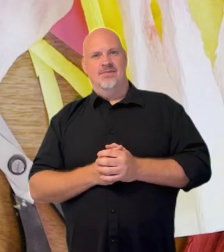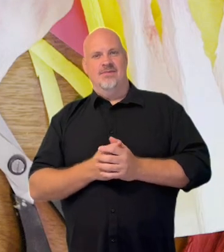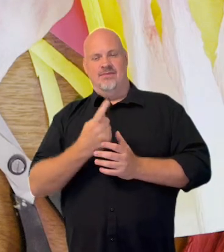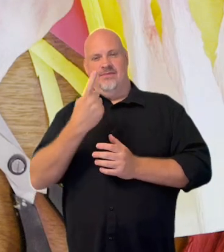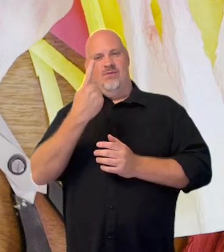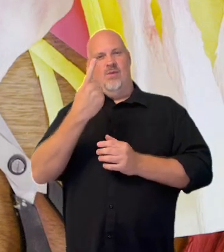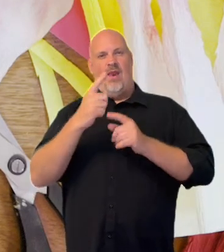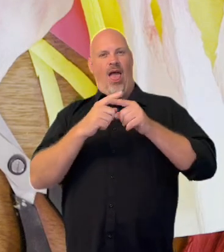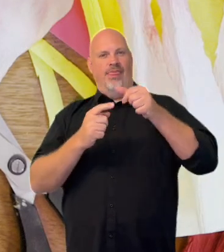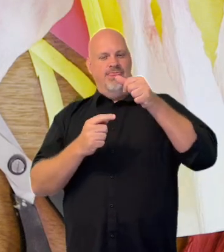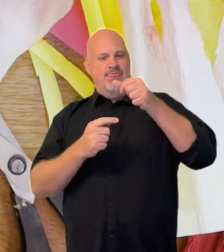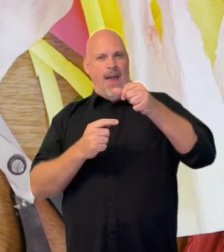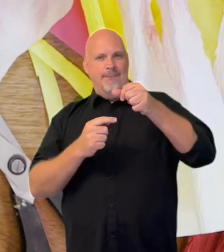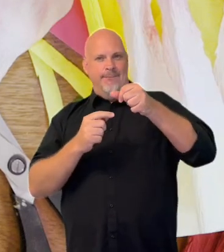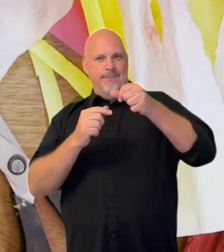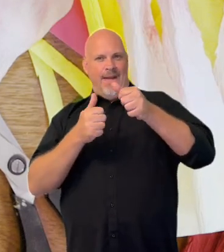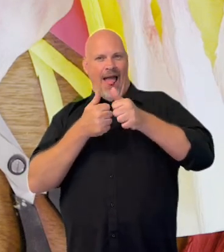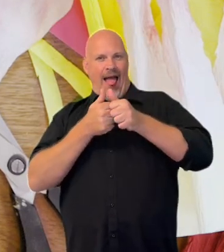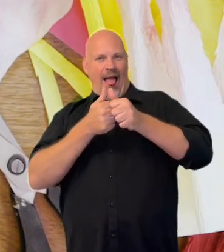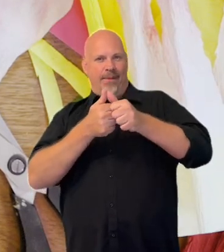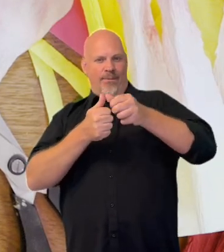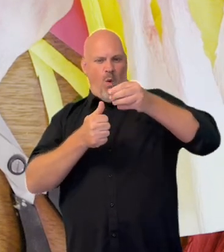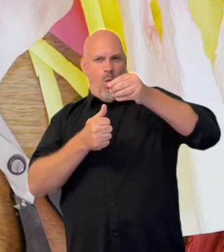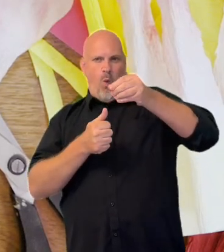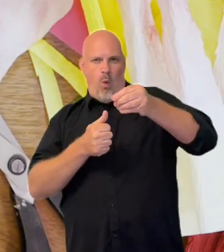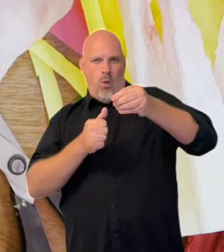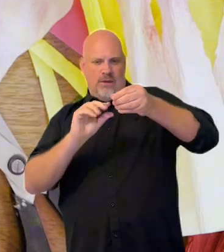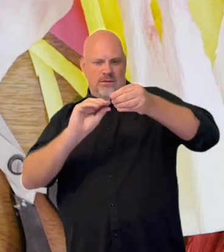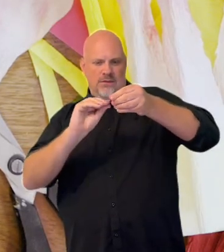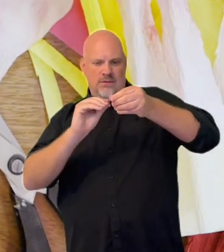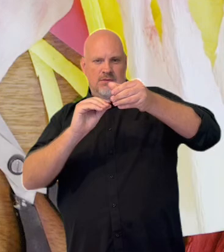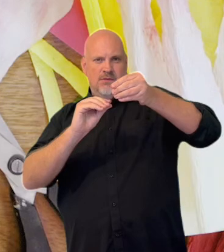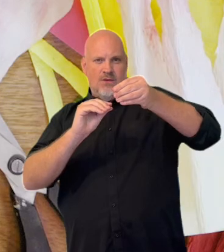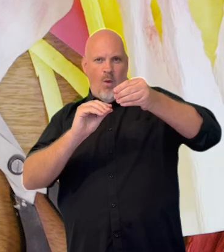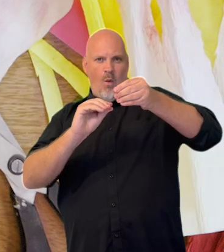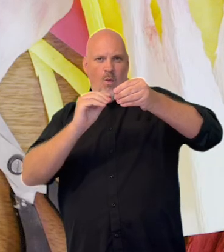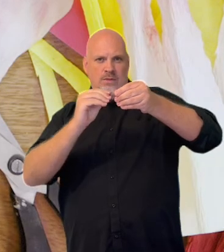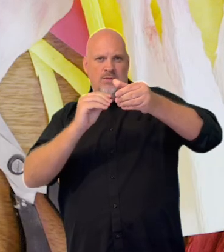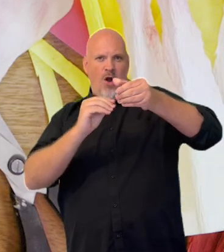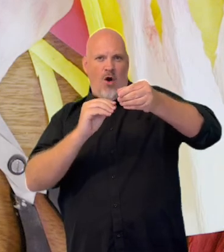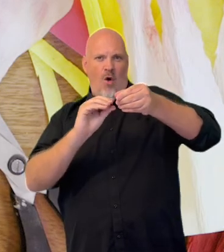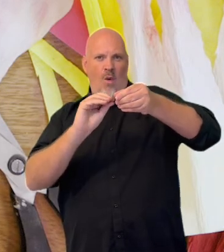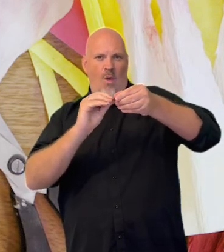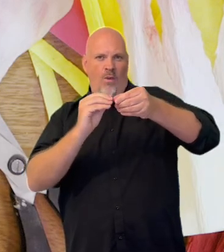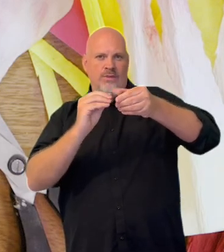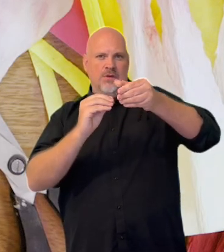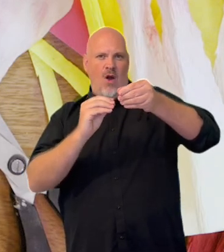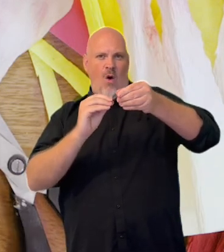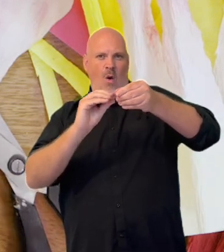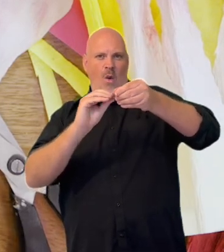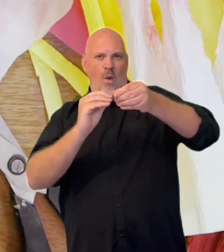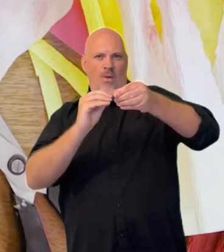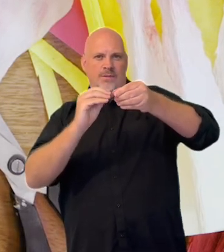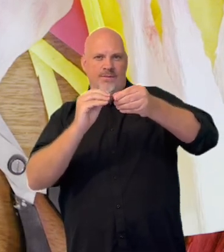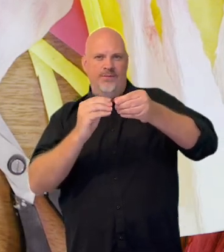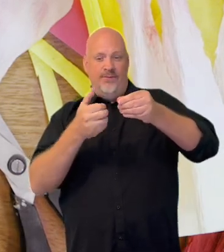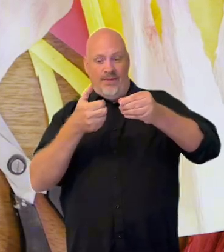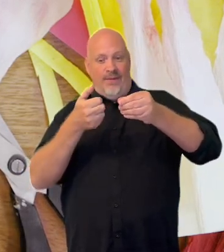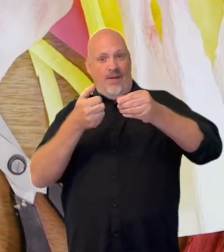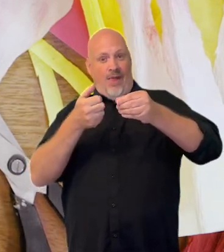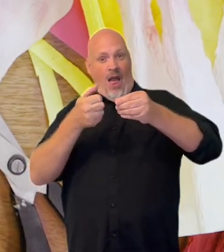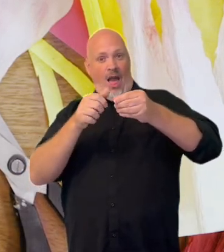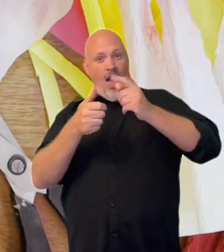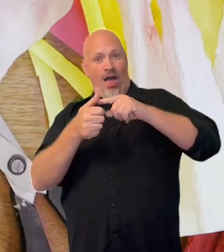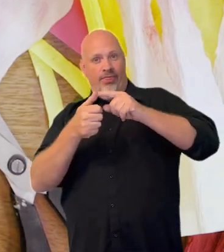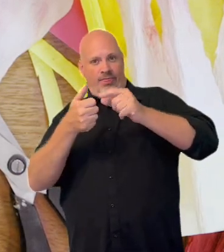of your other thumb, you want to kind of anchor that down and tear from that position. And that's what will give you